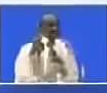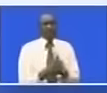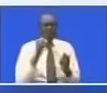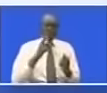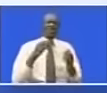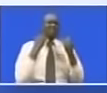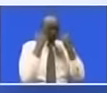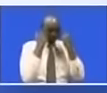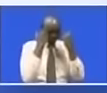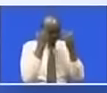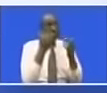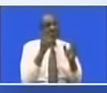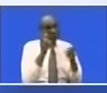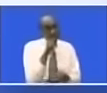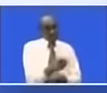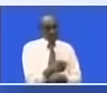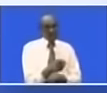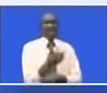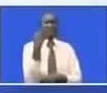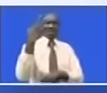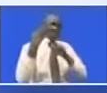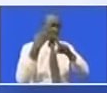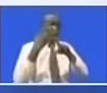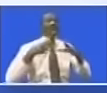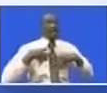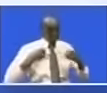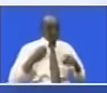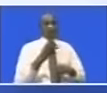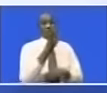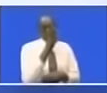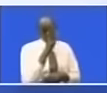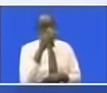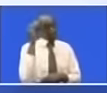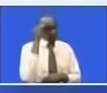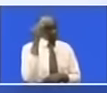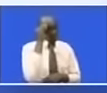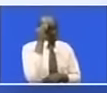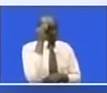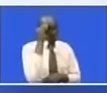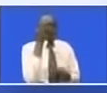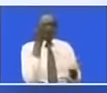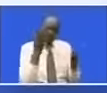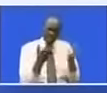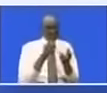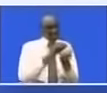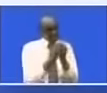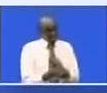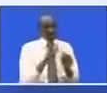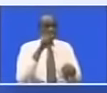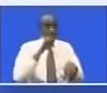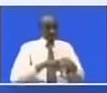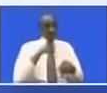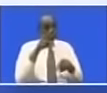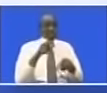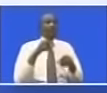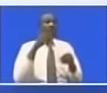pressing. And on the three main ones were health, water, and education. Whether that has changed since the time we released